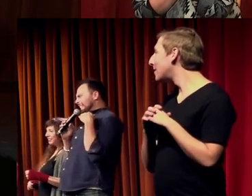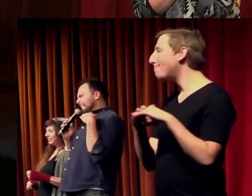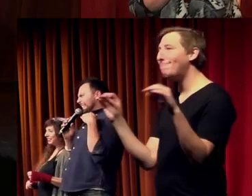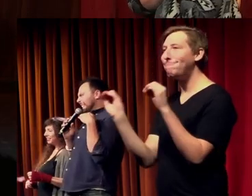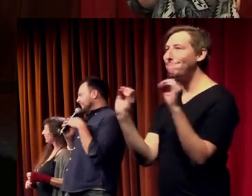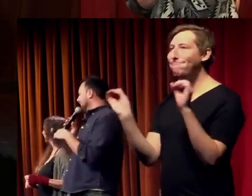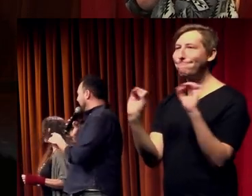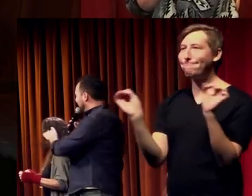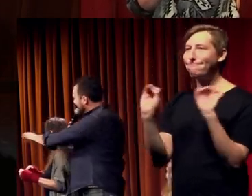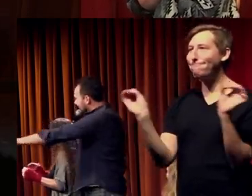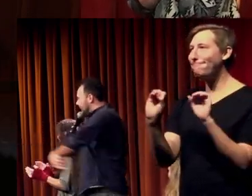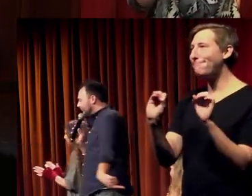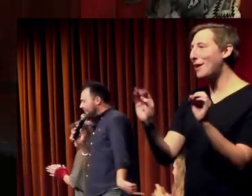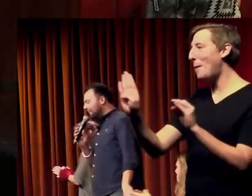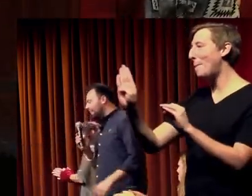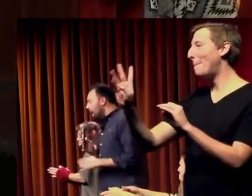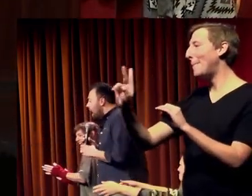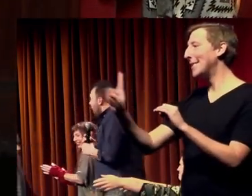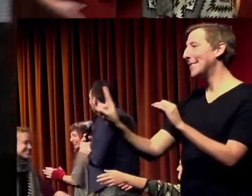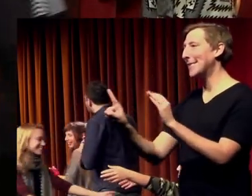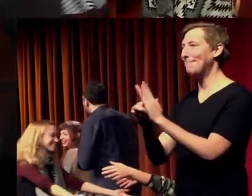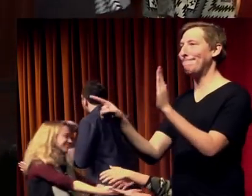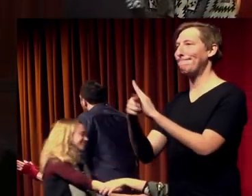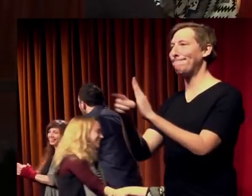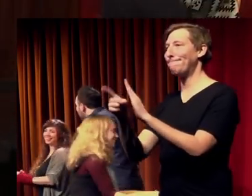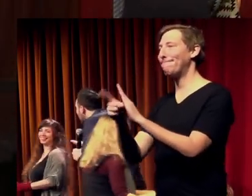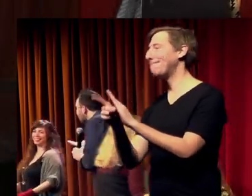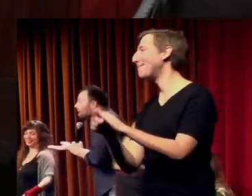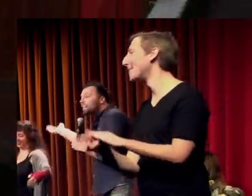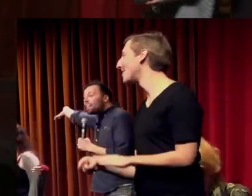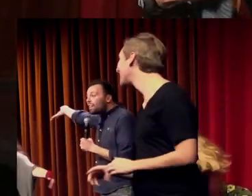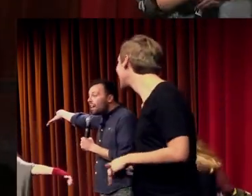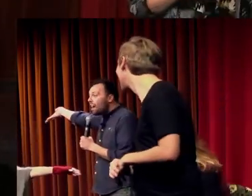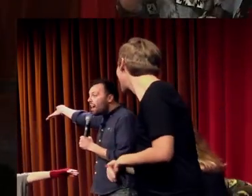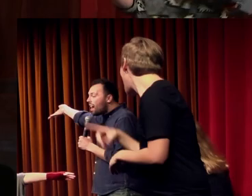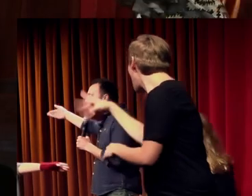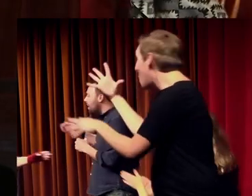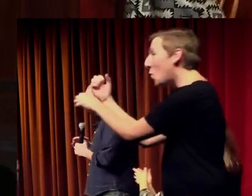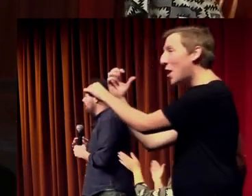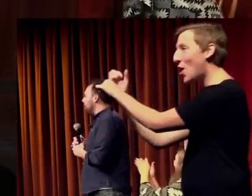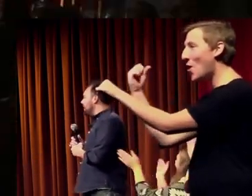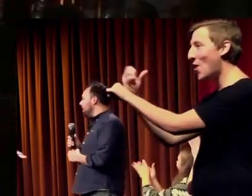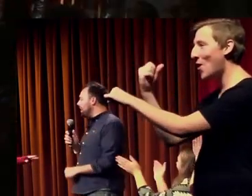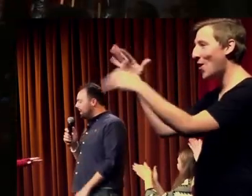I already said that one. Dan? Oh, no, Dan. Oh, Dan. Oh my gosh, you are a winner! Give it